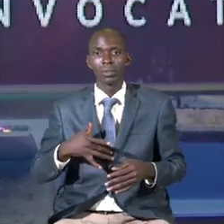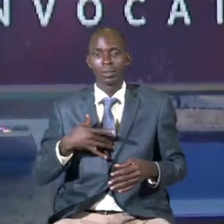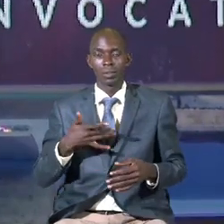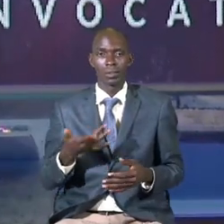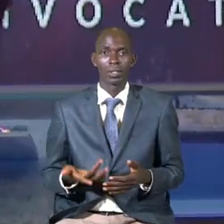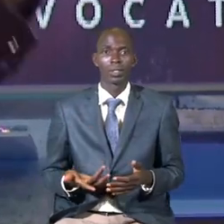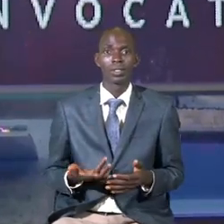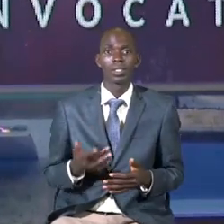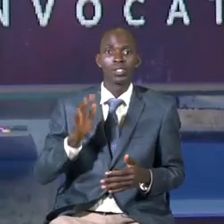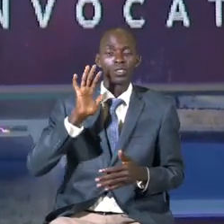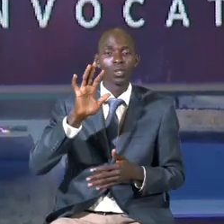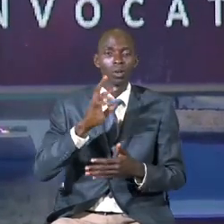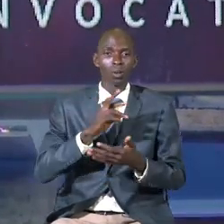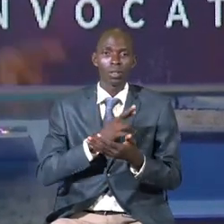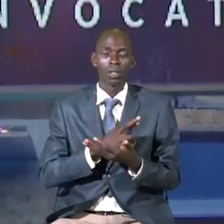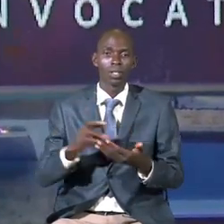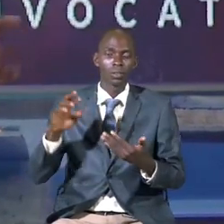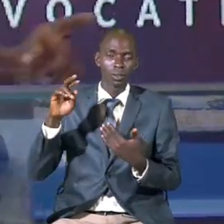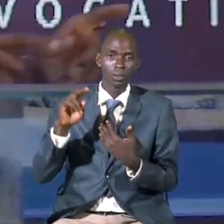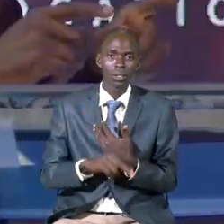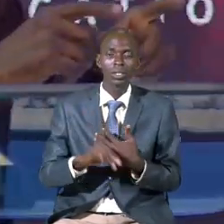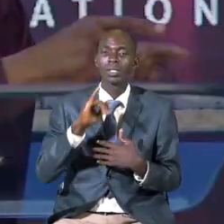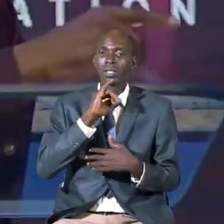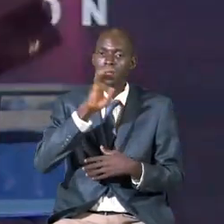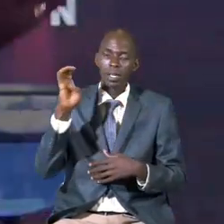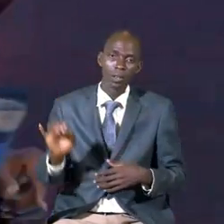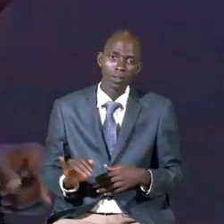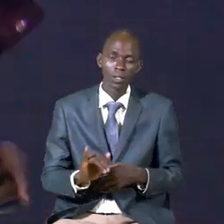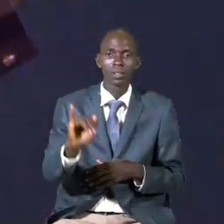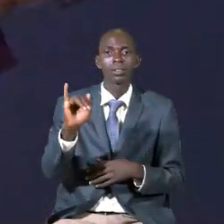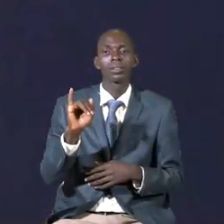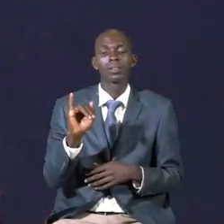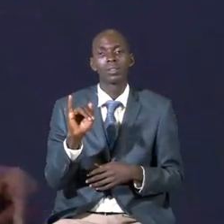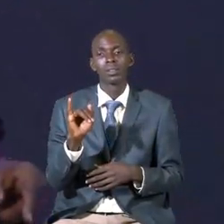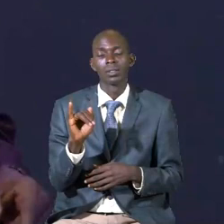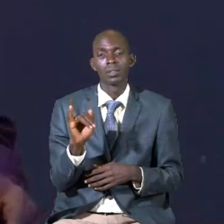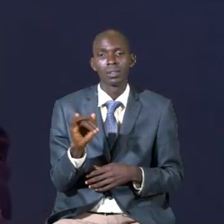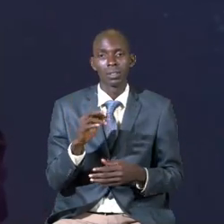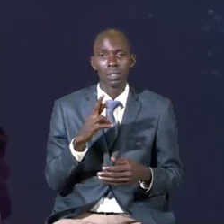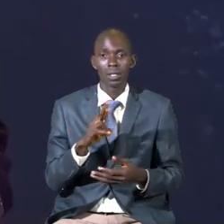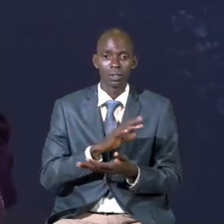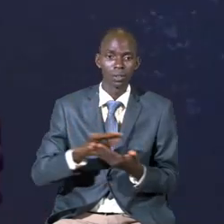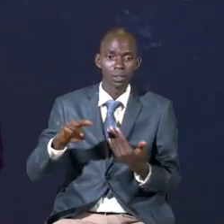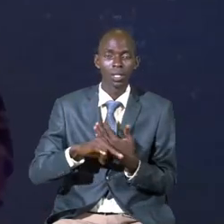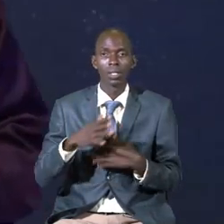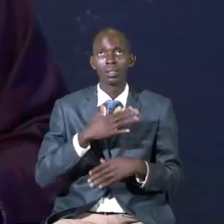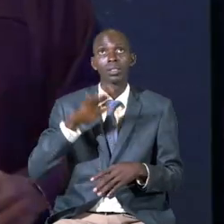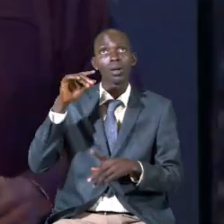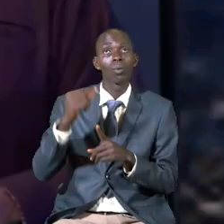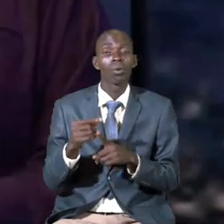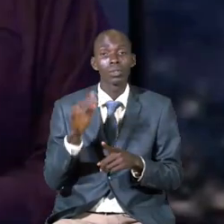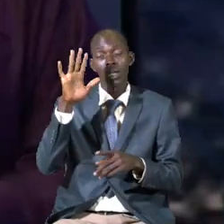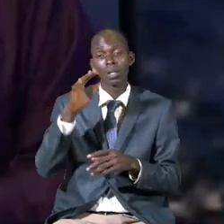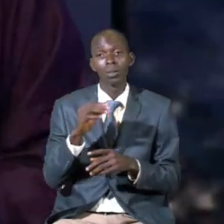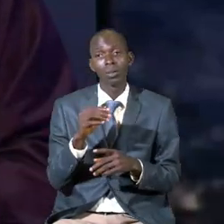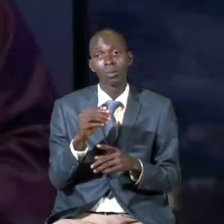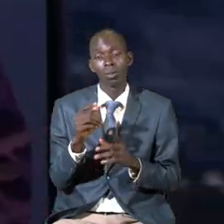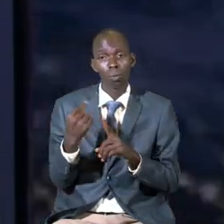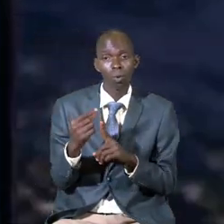everlasting righteousness and thy law is the truth thy lord thy